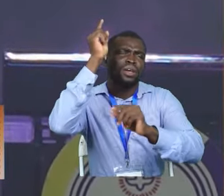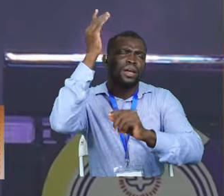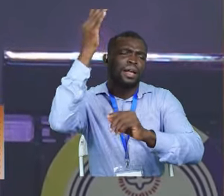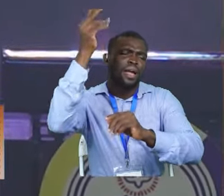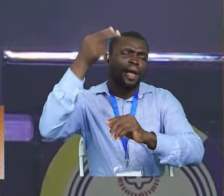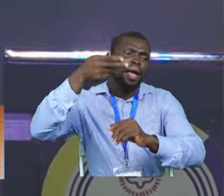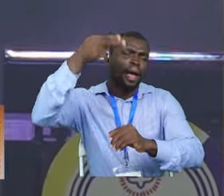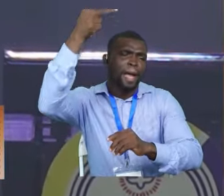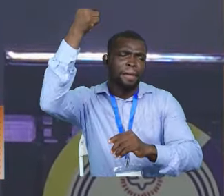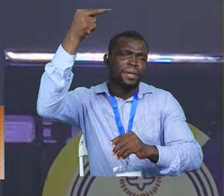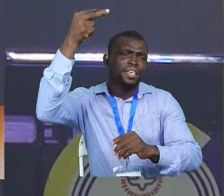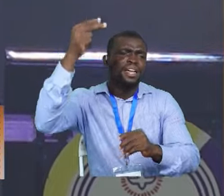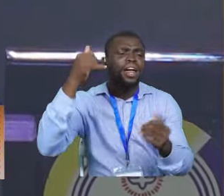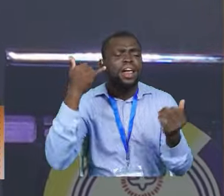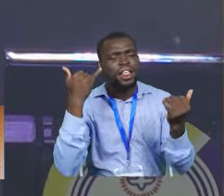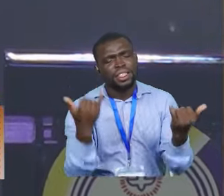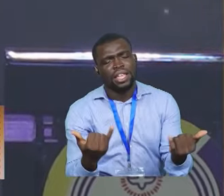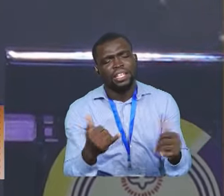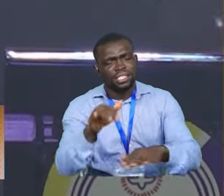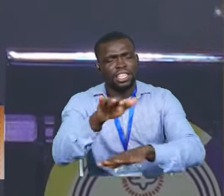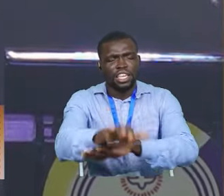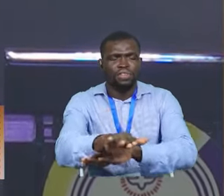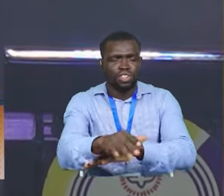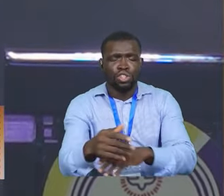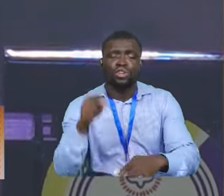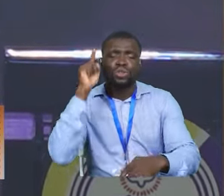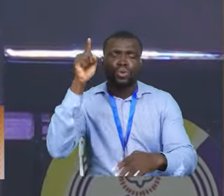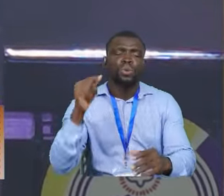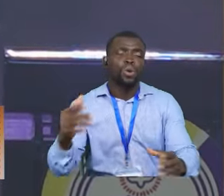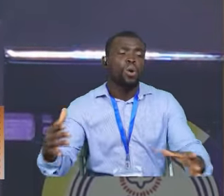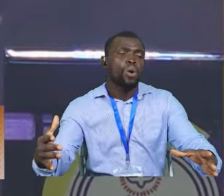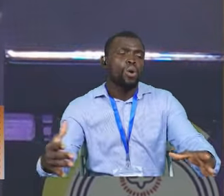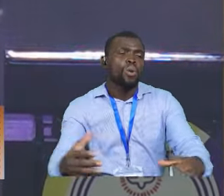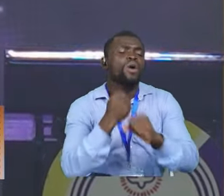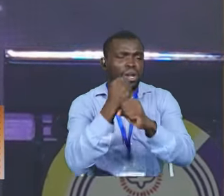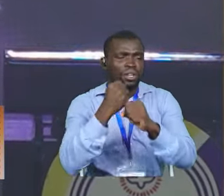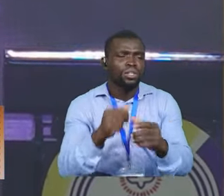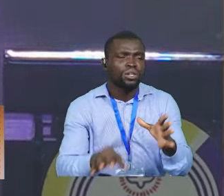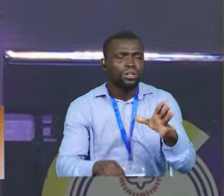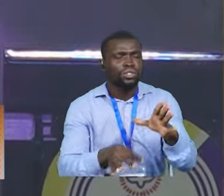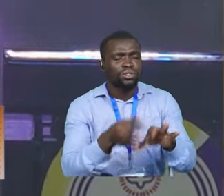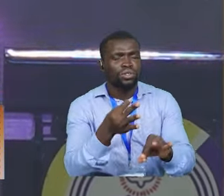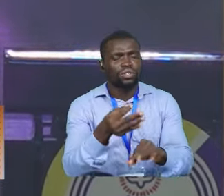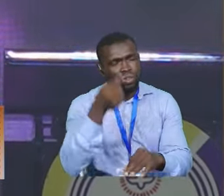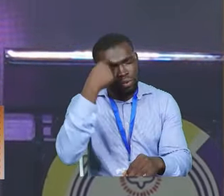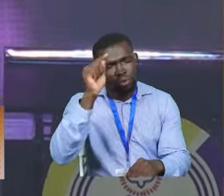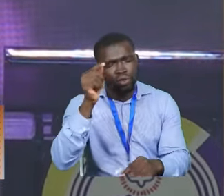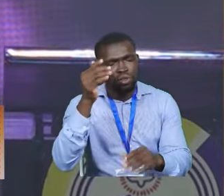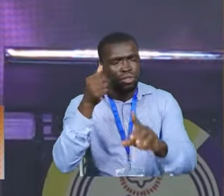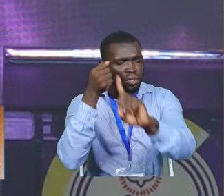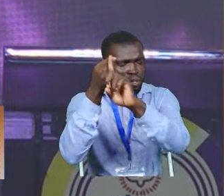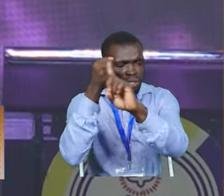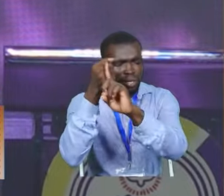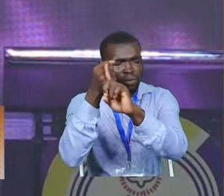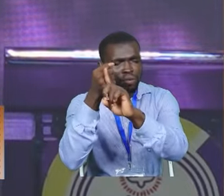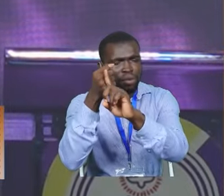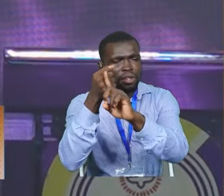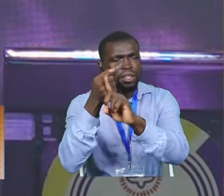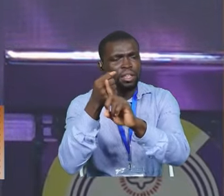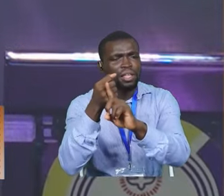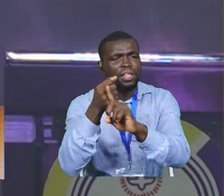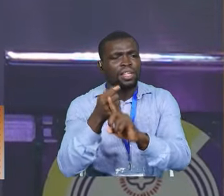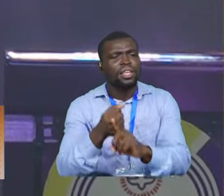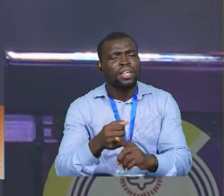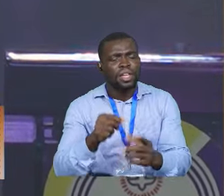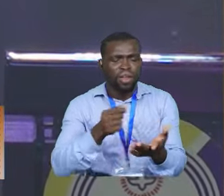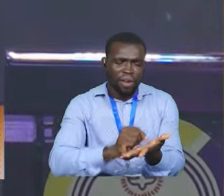Accra watching amauni. Shura wading ewan kaumem. Siwo machiri kwain ewu